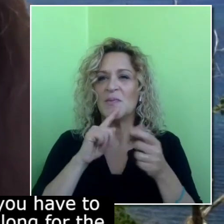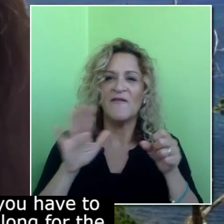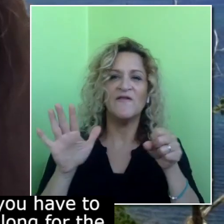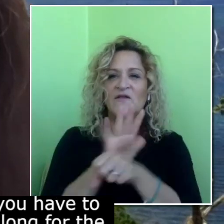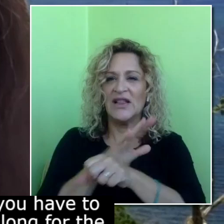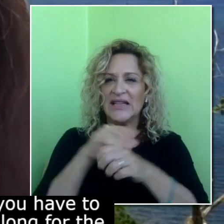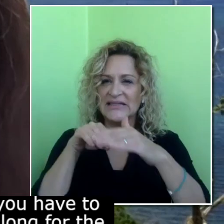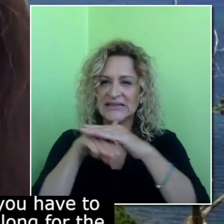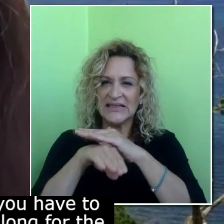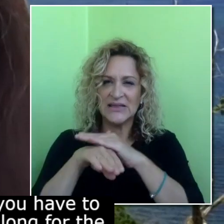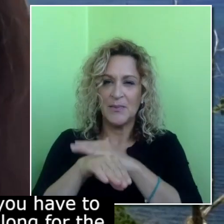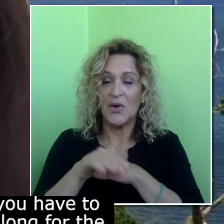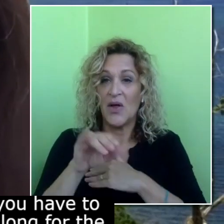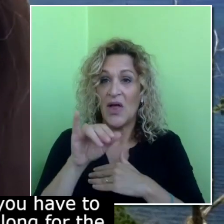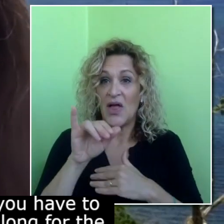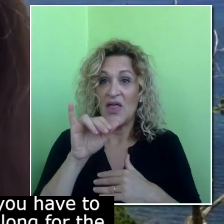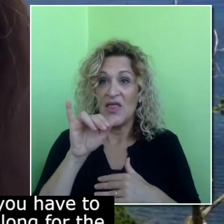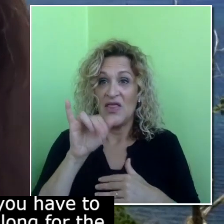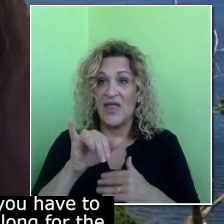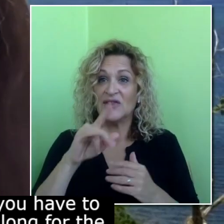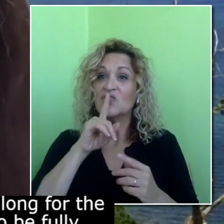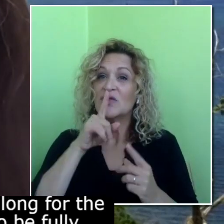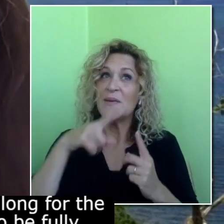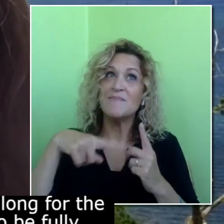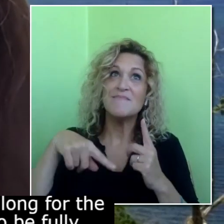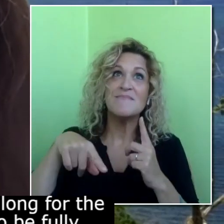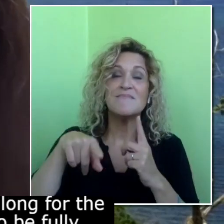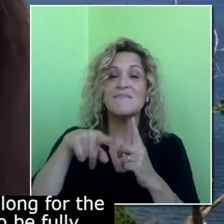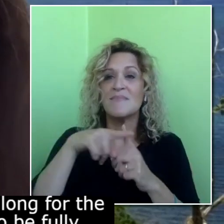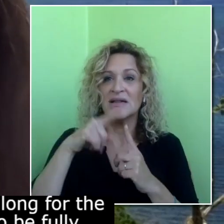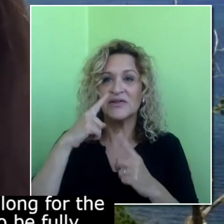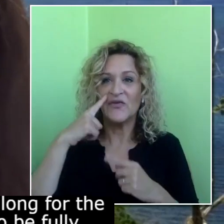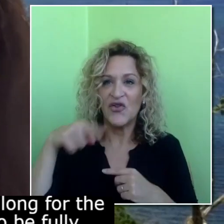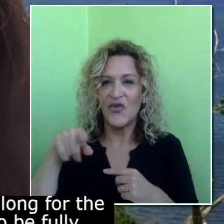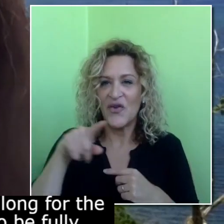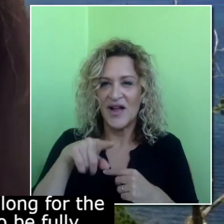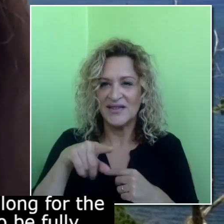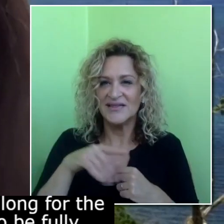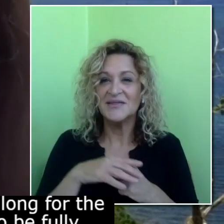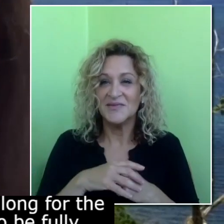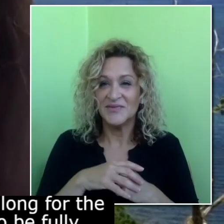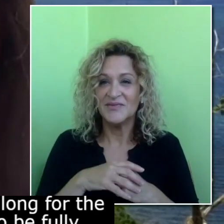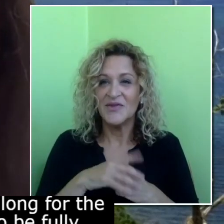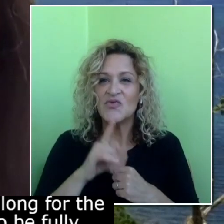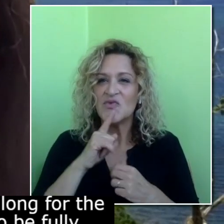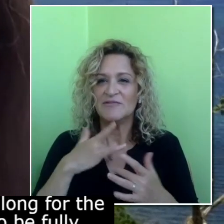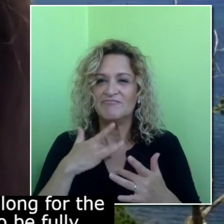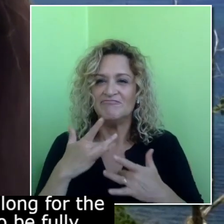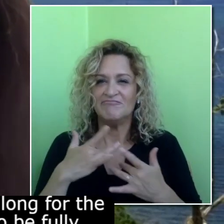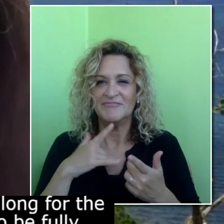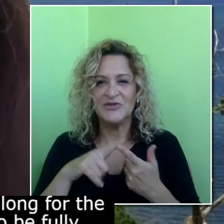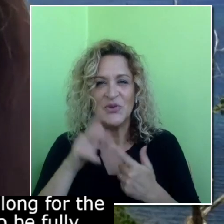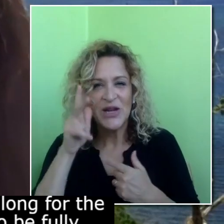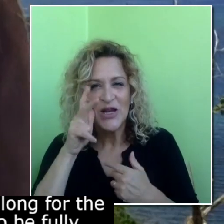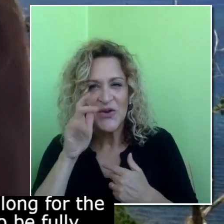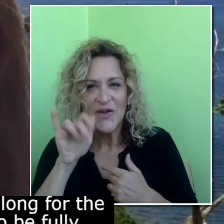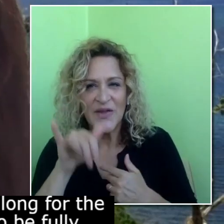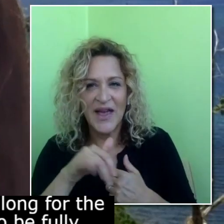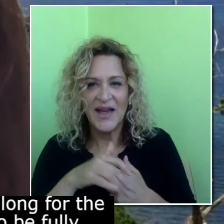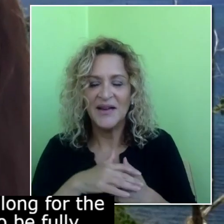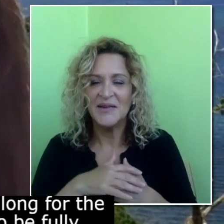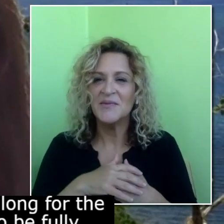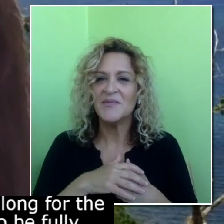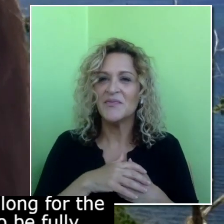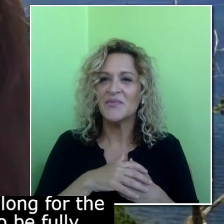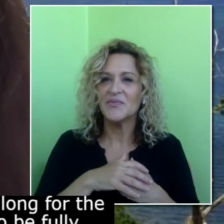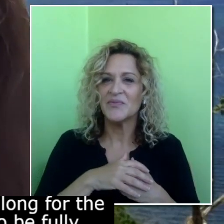that's been a big push for us for a long time. So we're really heartened to hear that. And we'll be also really